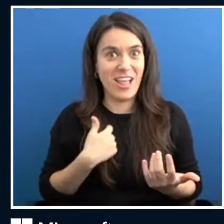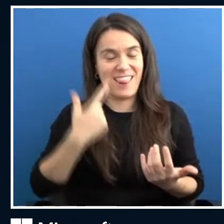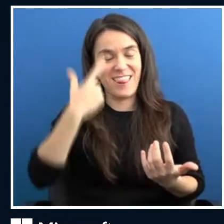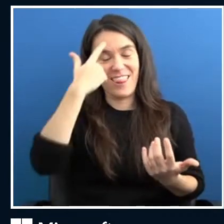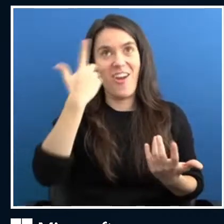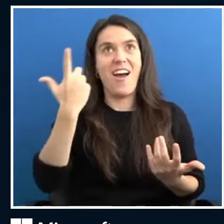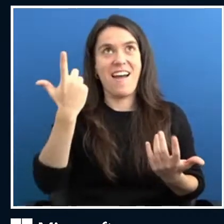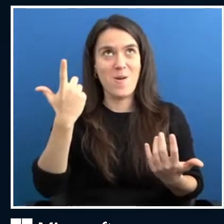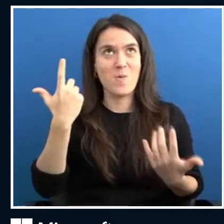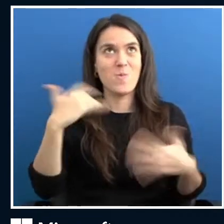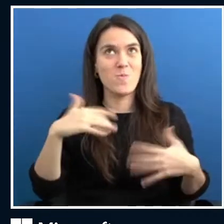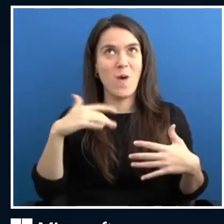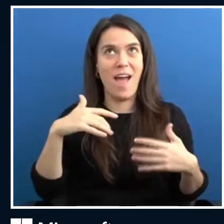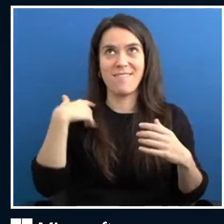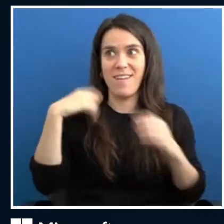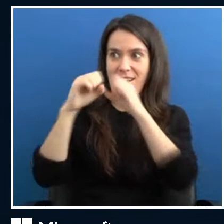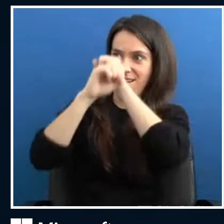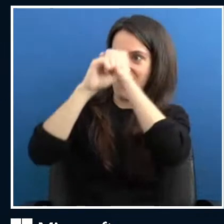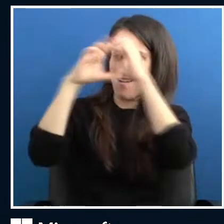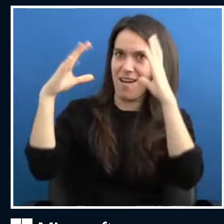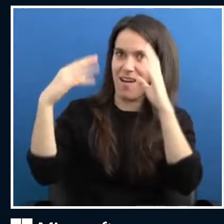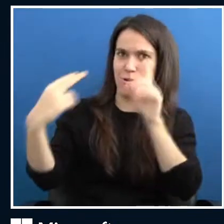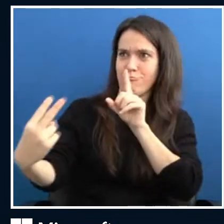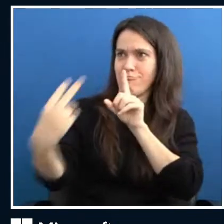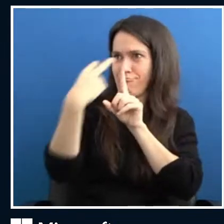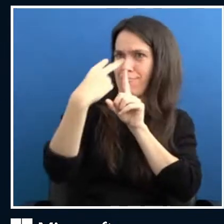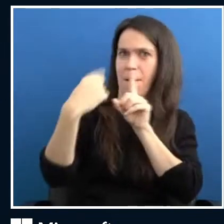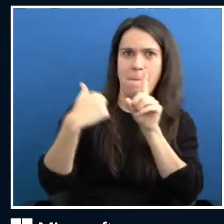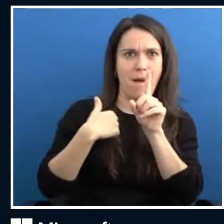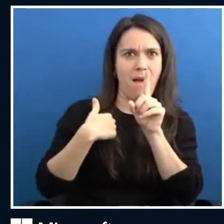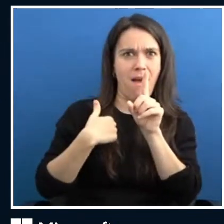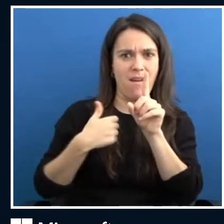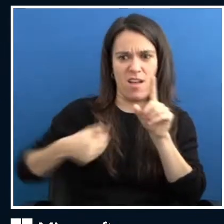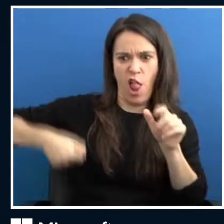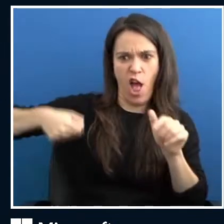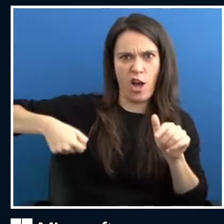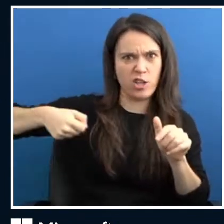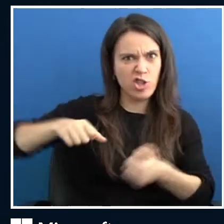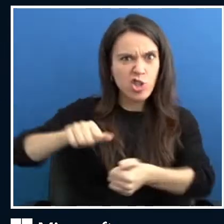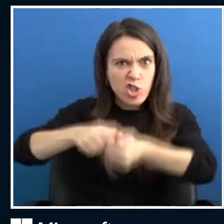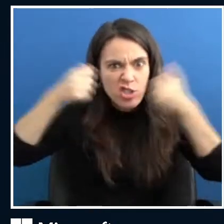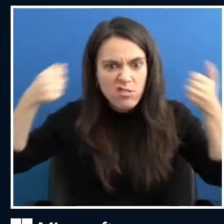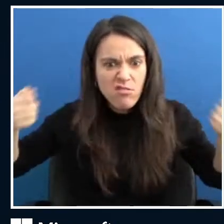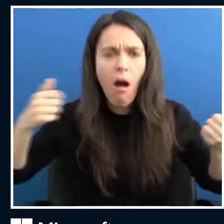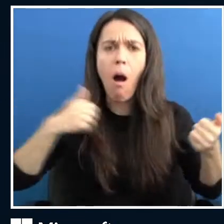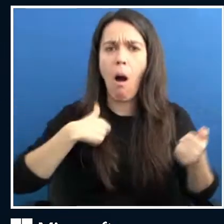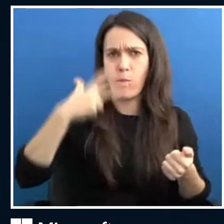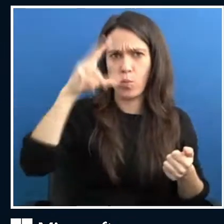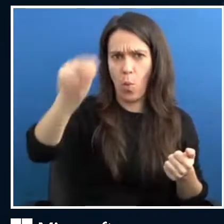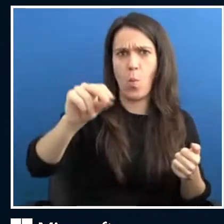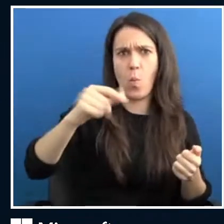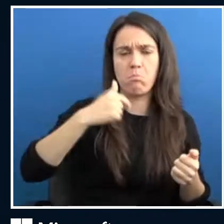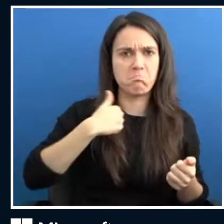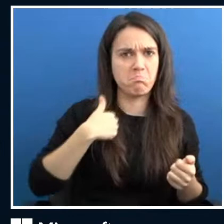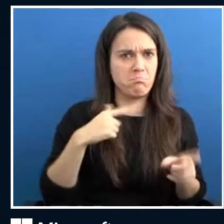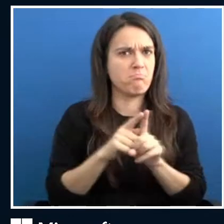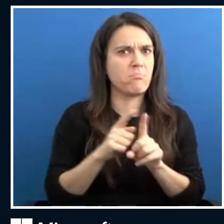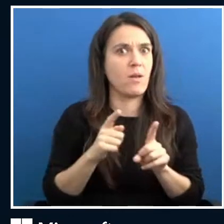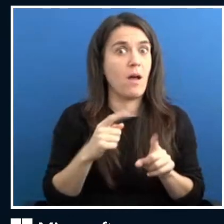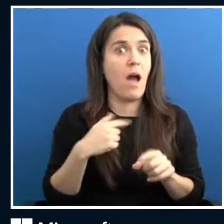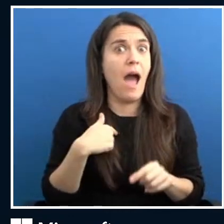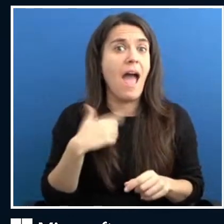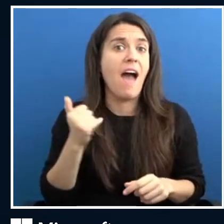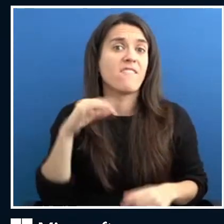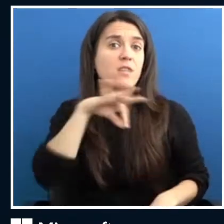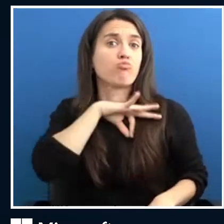no, you're not going to search my luggage. I honestly didn't have time, and I walked out. That was tremendous privilege that I was able to do